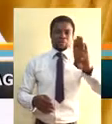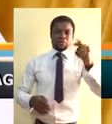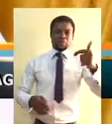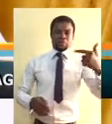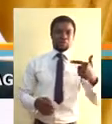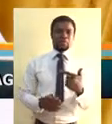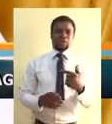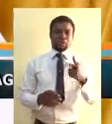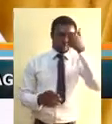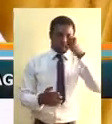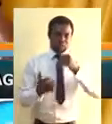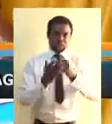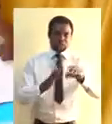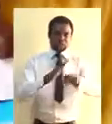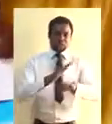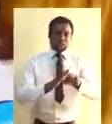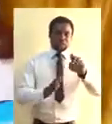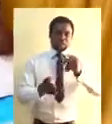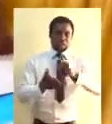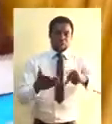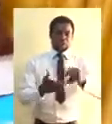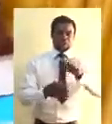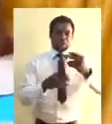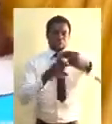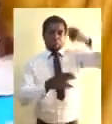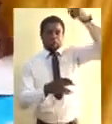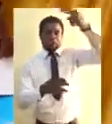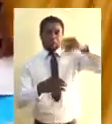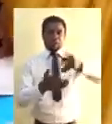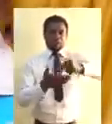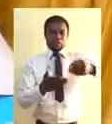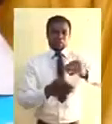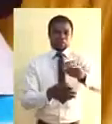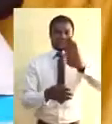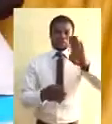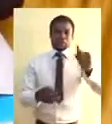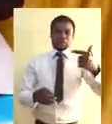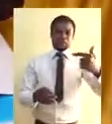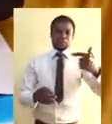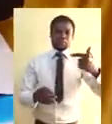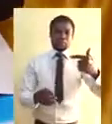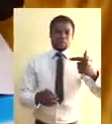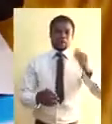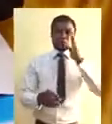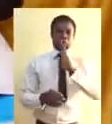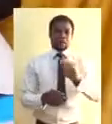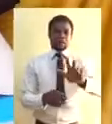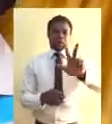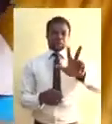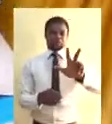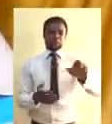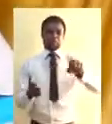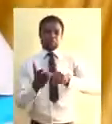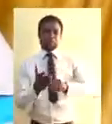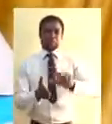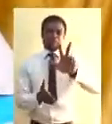the down part. The upper part of the bag is going to be 3. This 3, we are